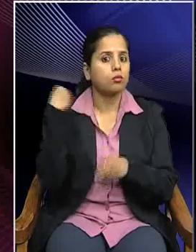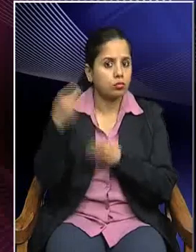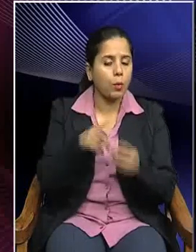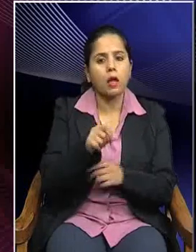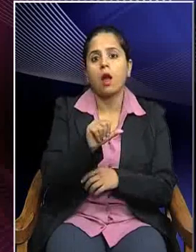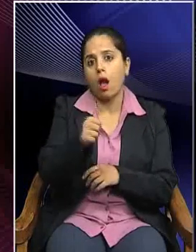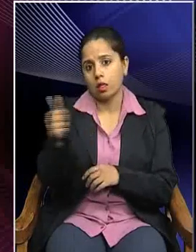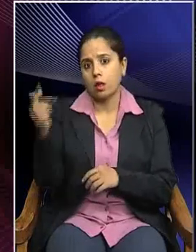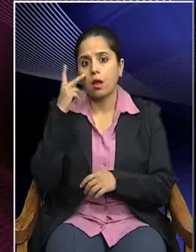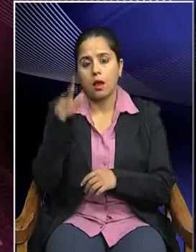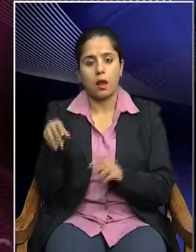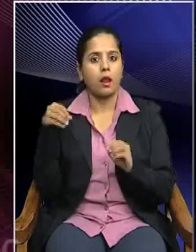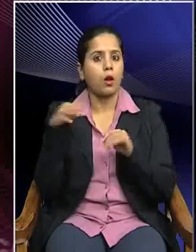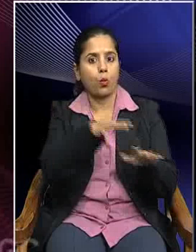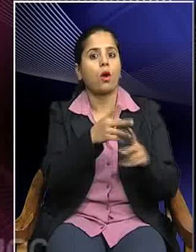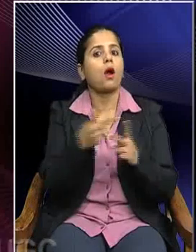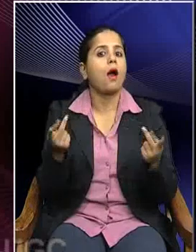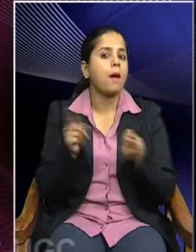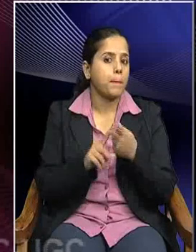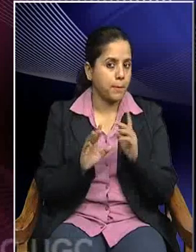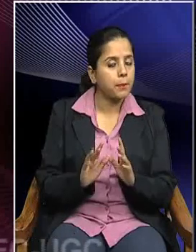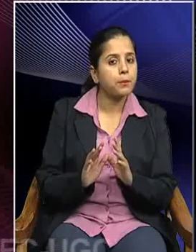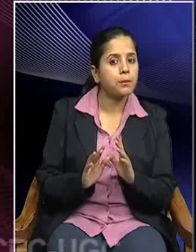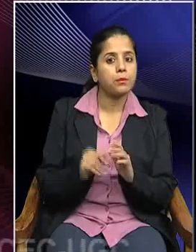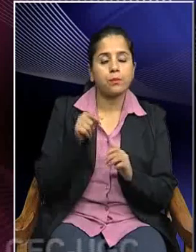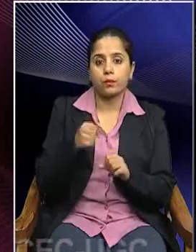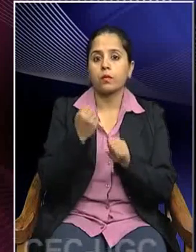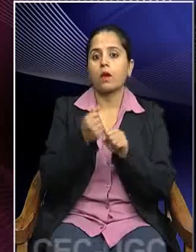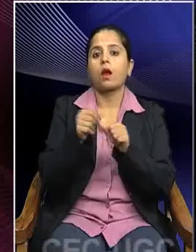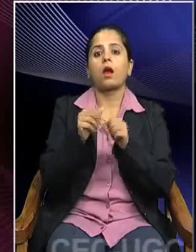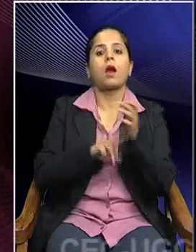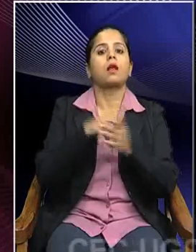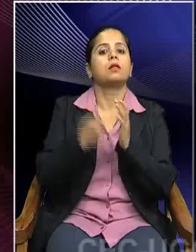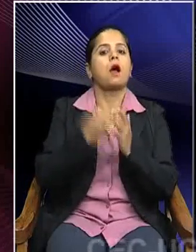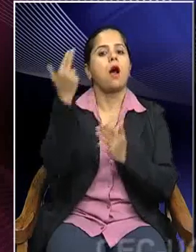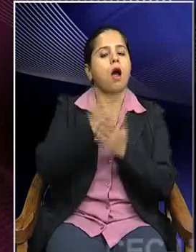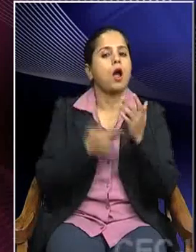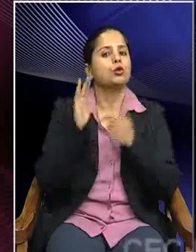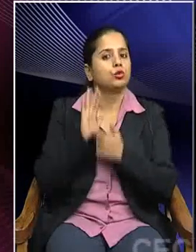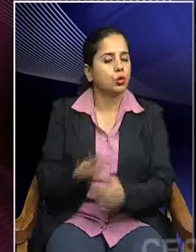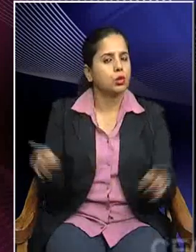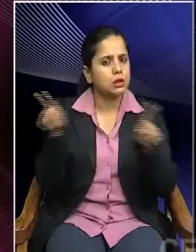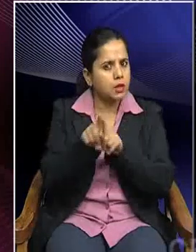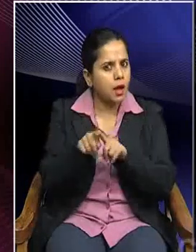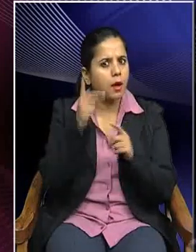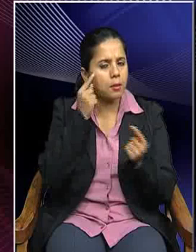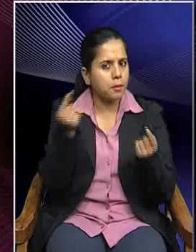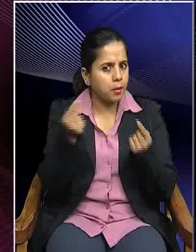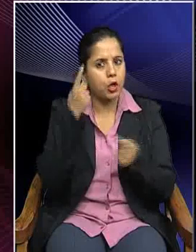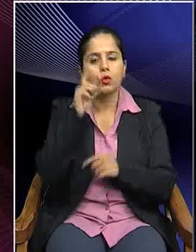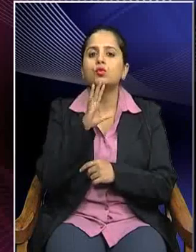other influences that Gandhara art represents, and the same holds true for